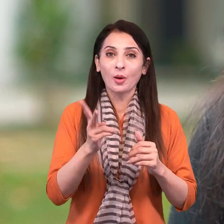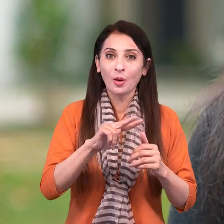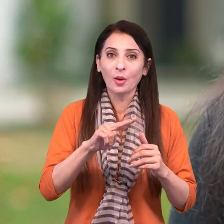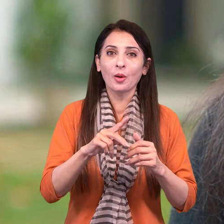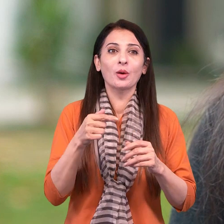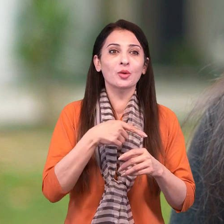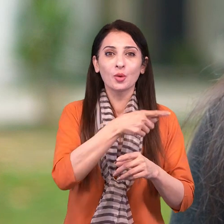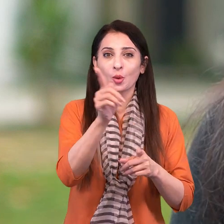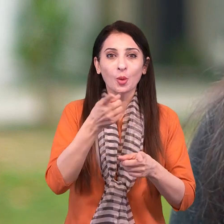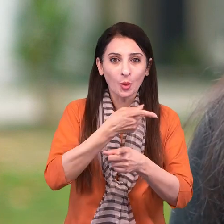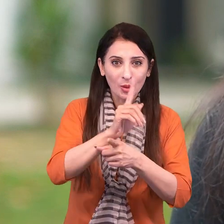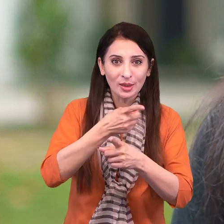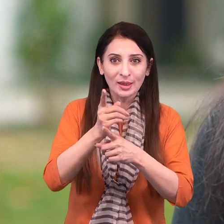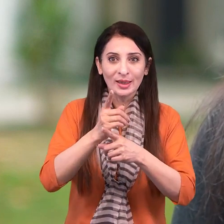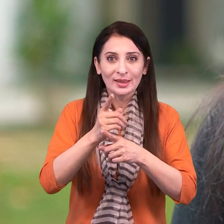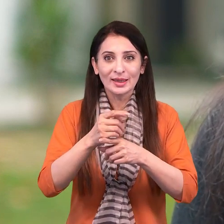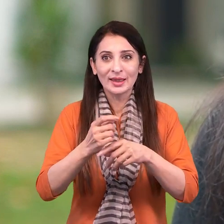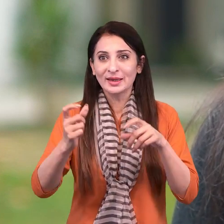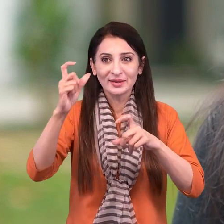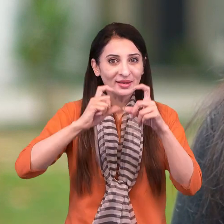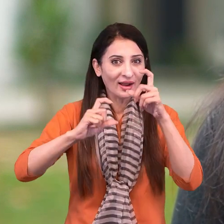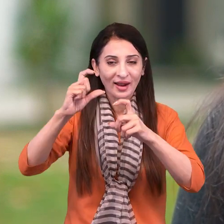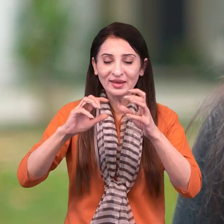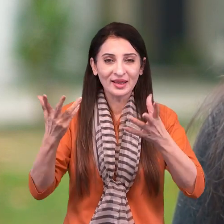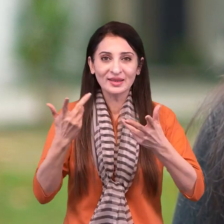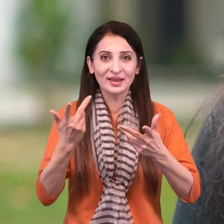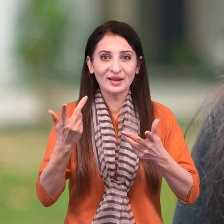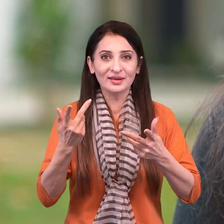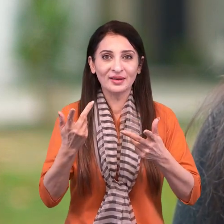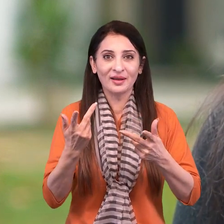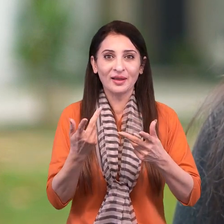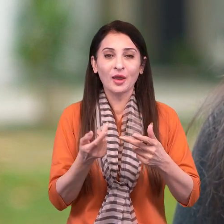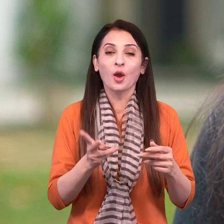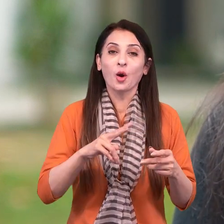then, teaching them how to do designs and